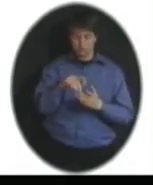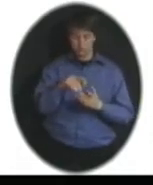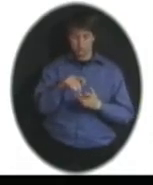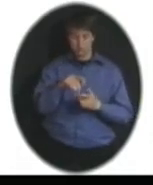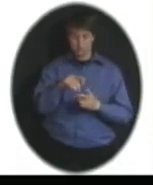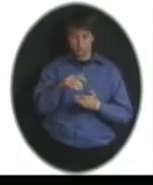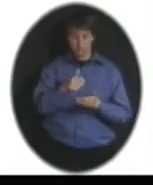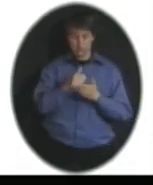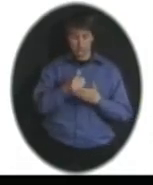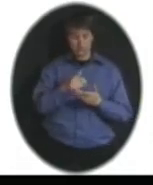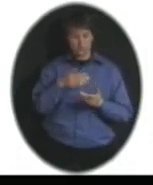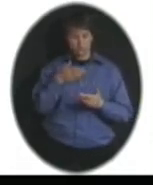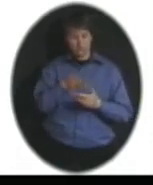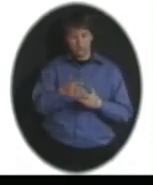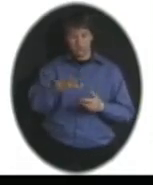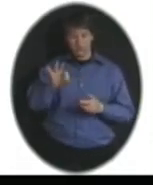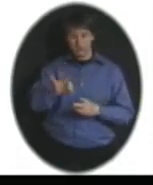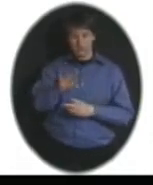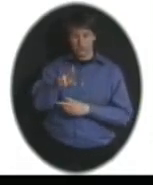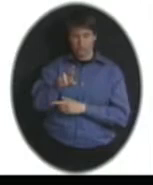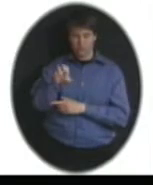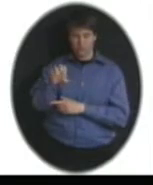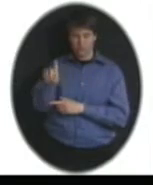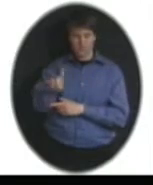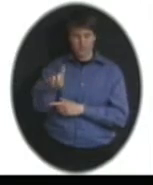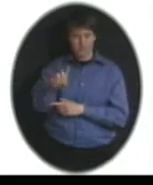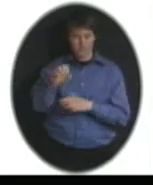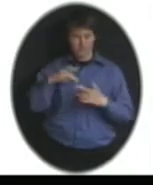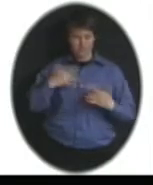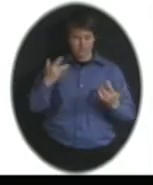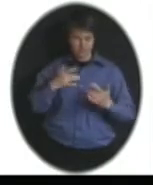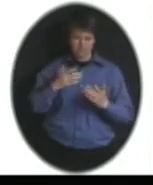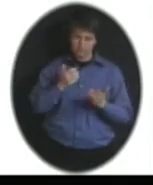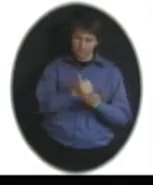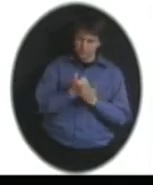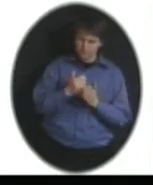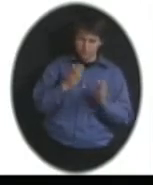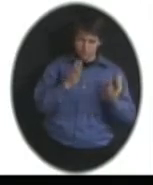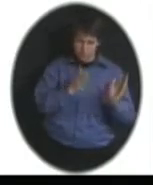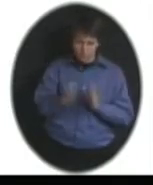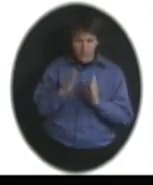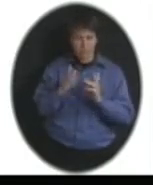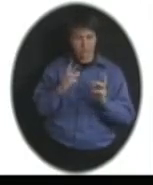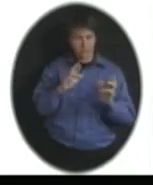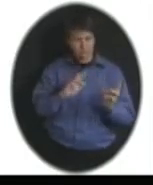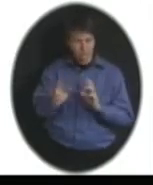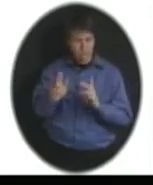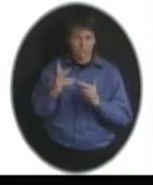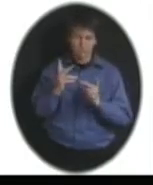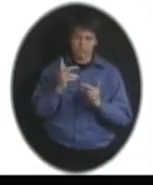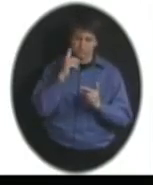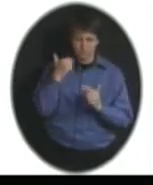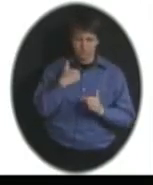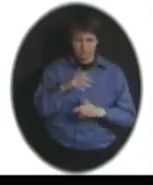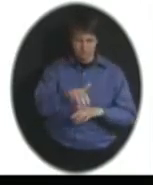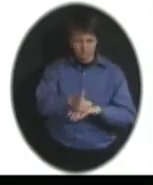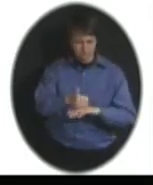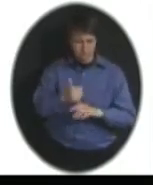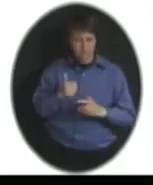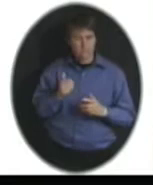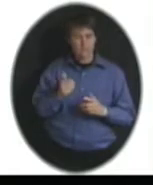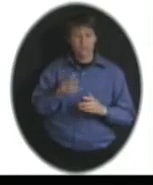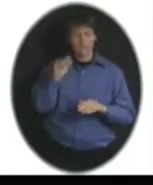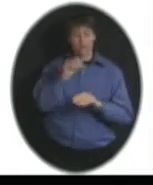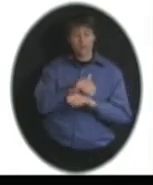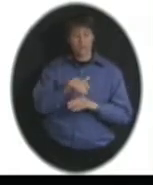FRED events, and they helped with, getting ready for it. They did a lot of organization, a lot of presence. Tonight, we have